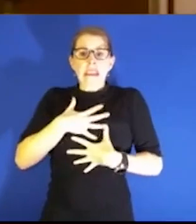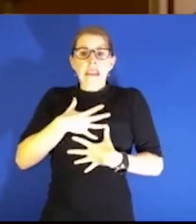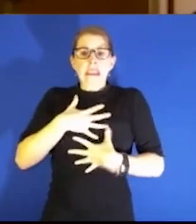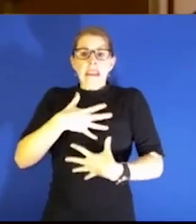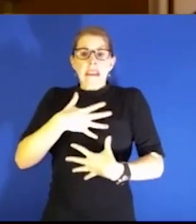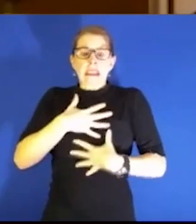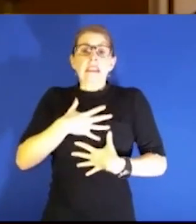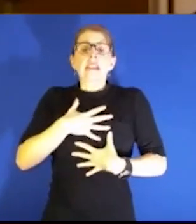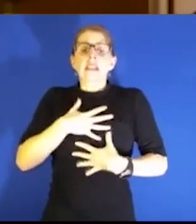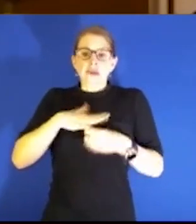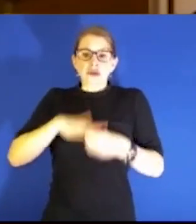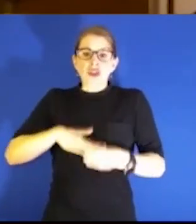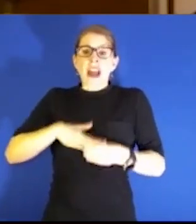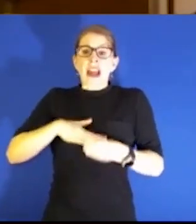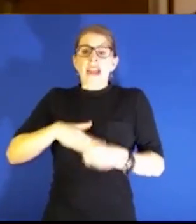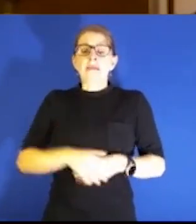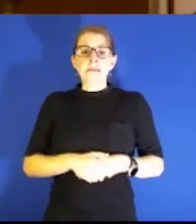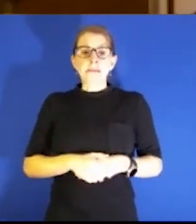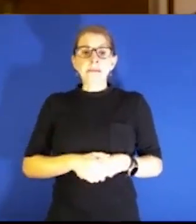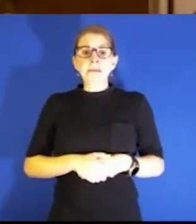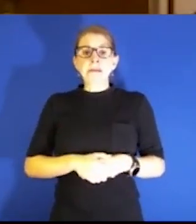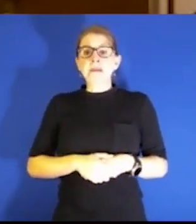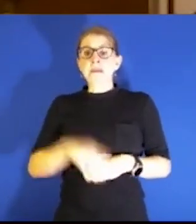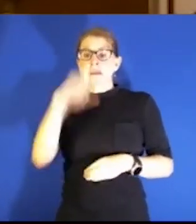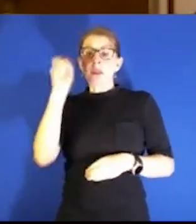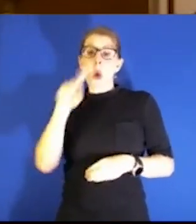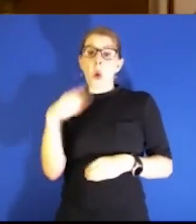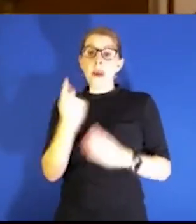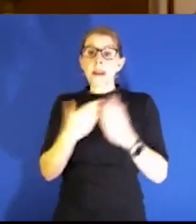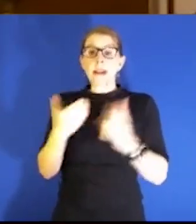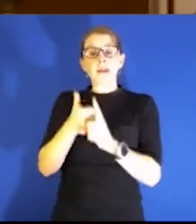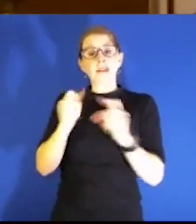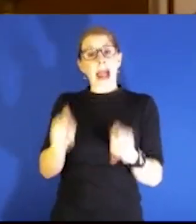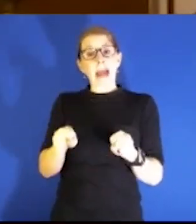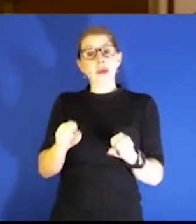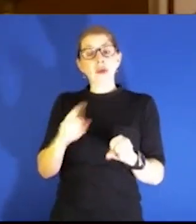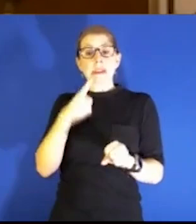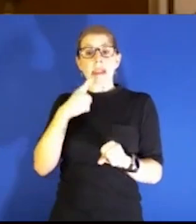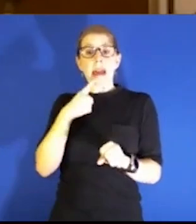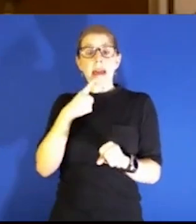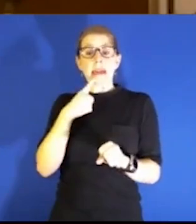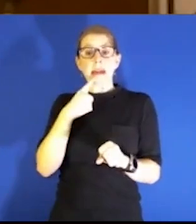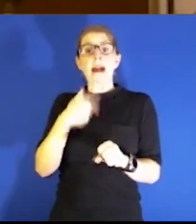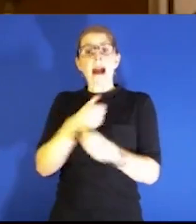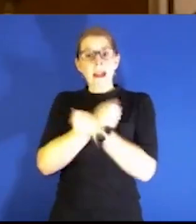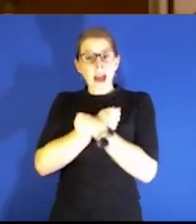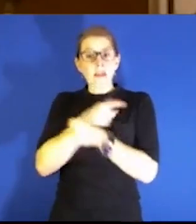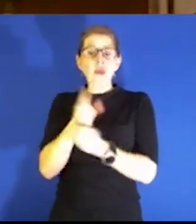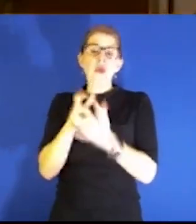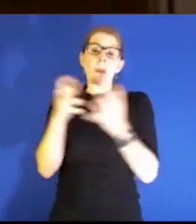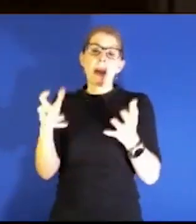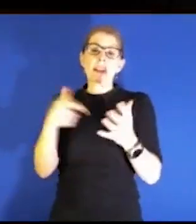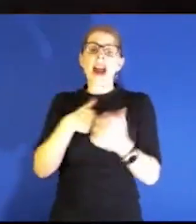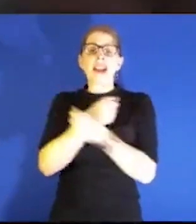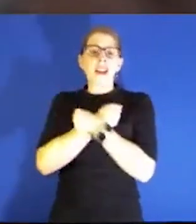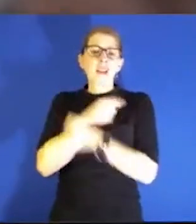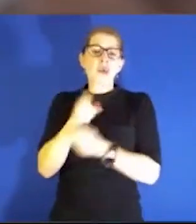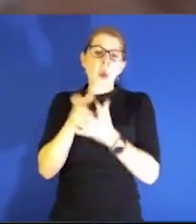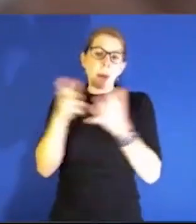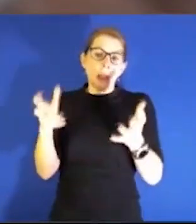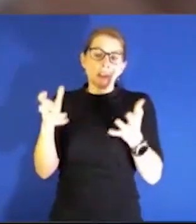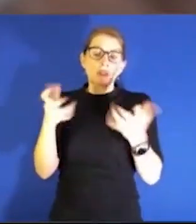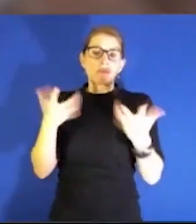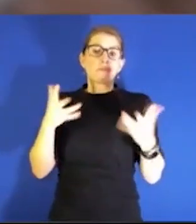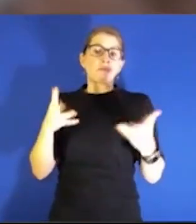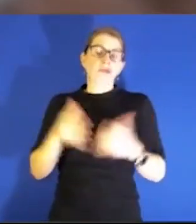distress, because the only thing that he was able to say to me was, "I love you so much. I love you so much." Kelli was at